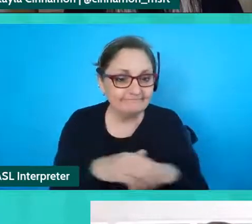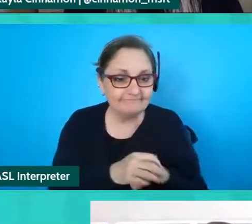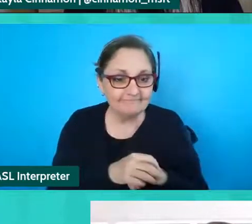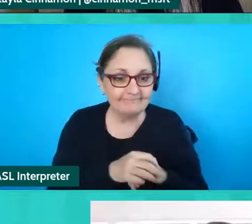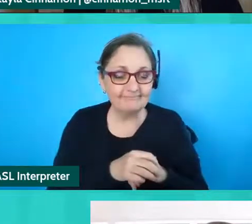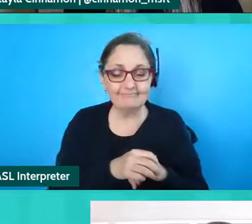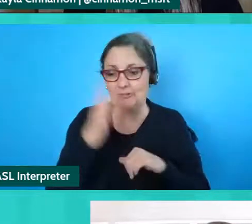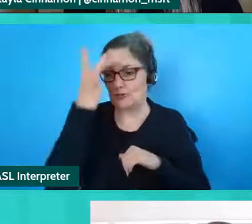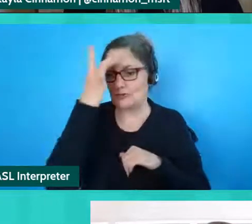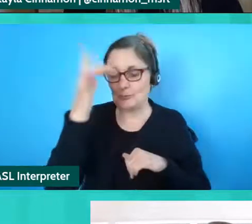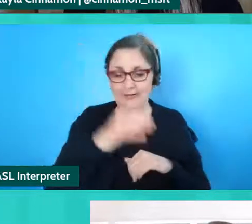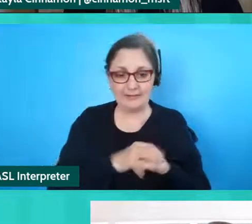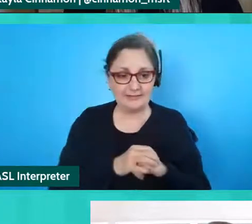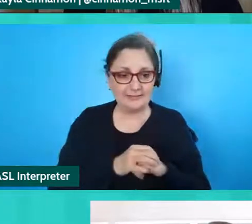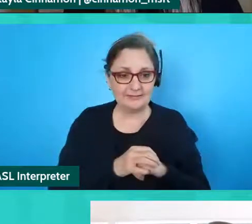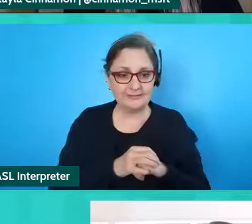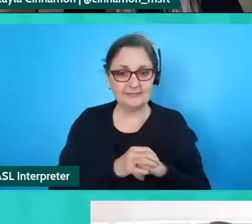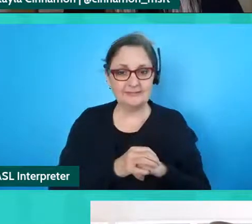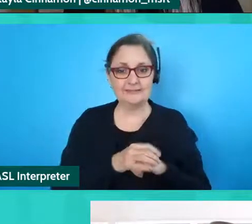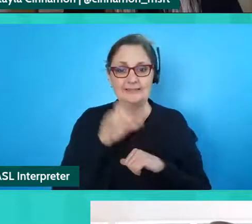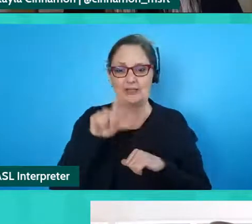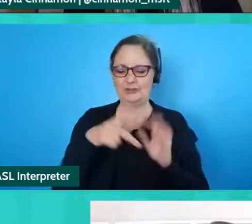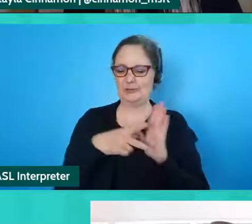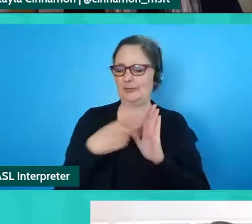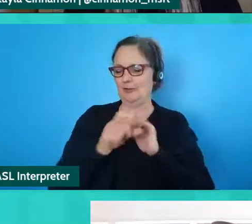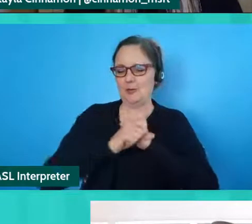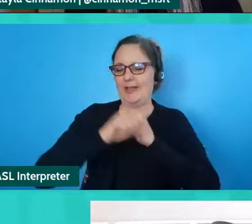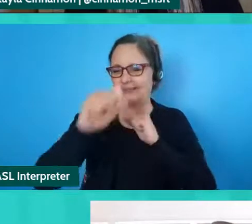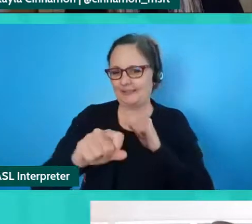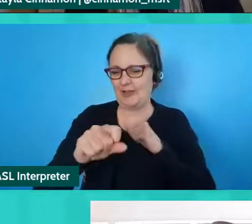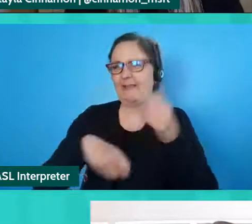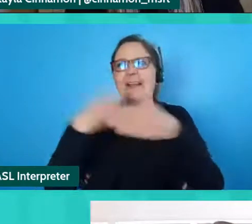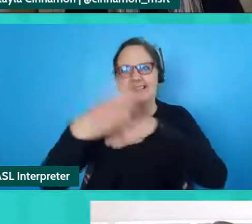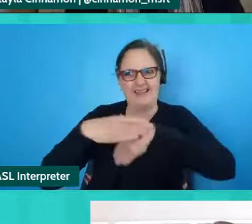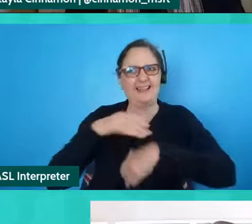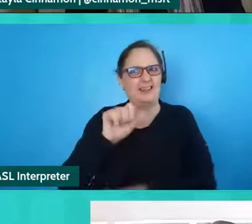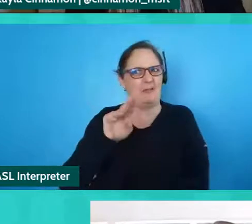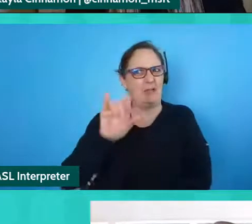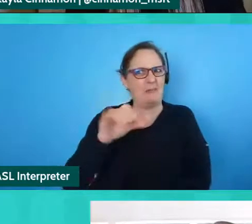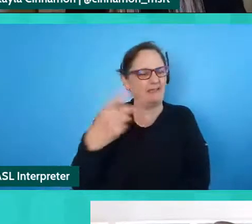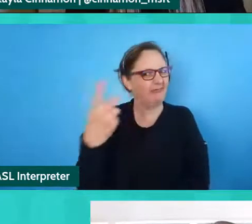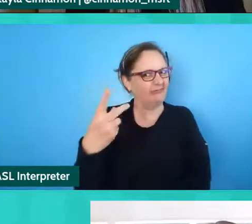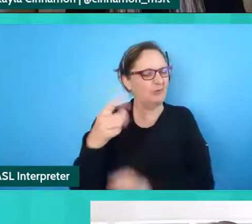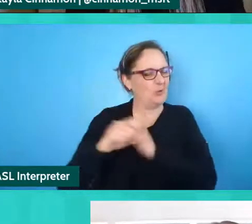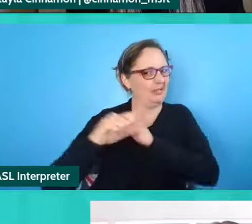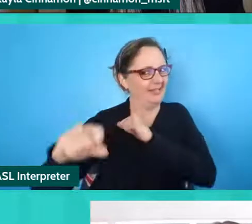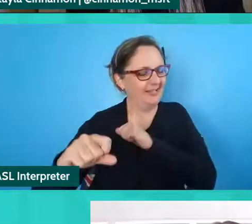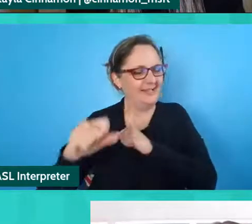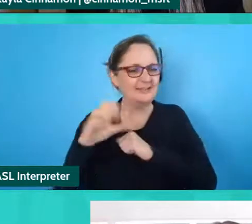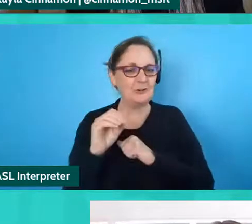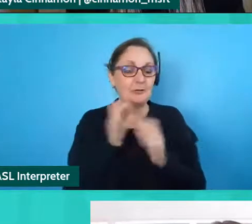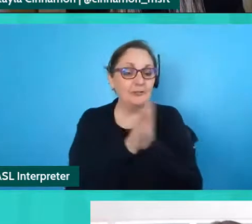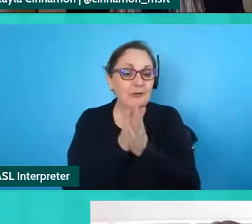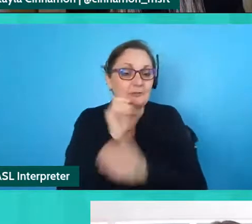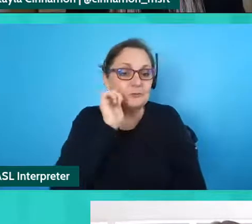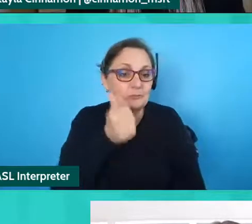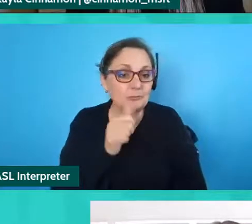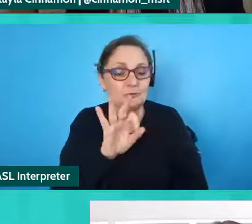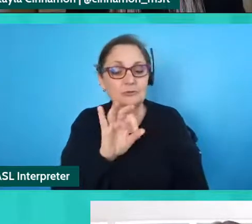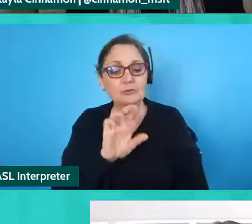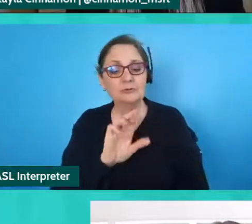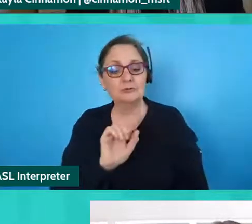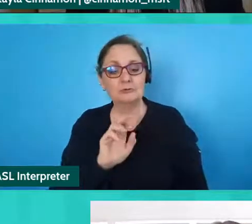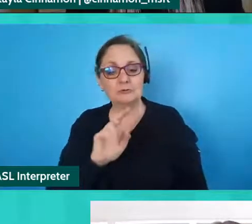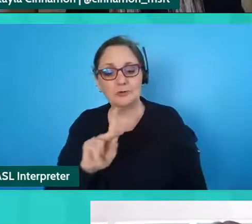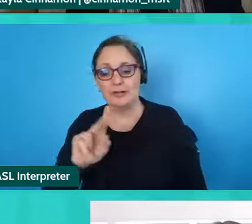just brilliant. It should have been twice the length, Amy, honestly, next time. Anyway, looking forward to tomorrow. We have Frank and Nitya. They're